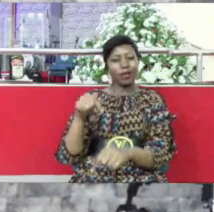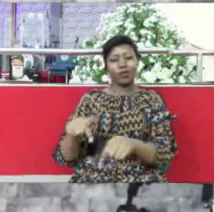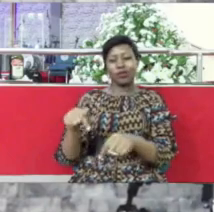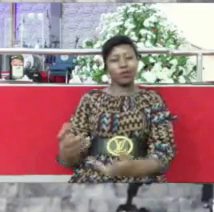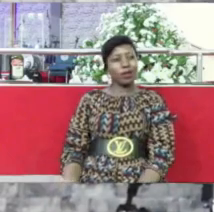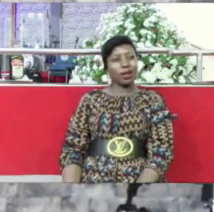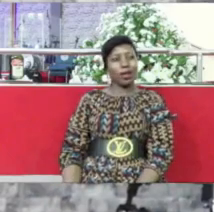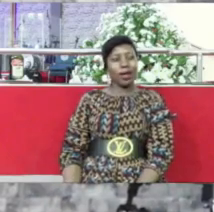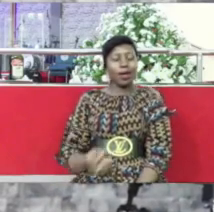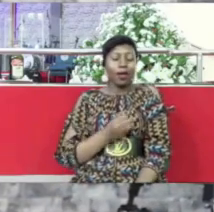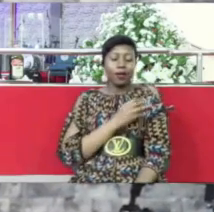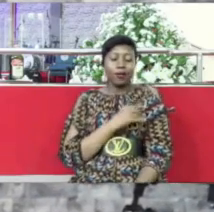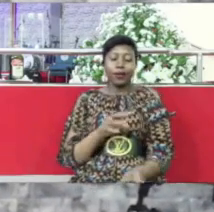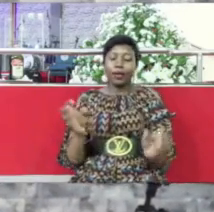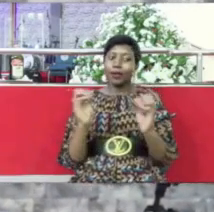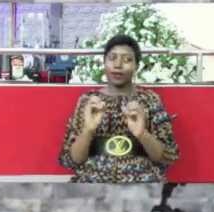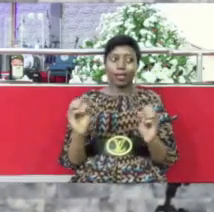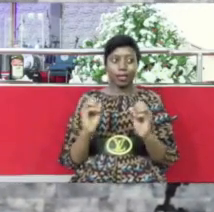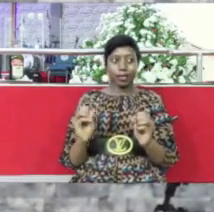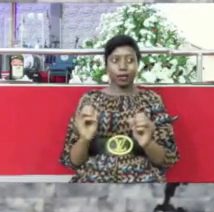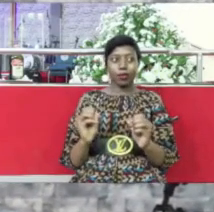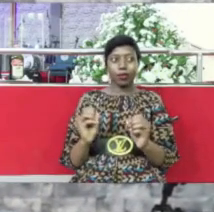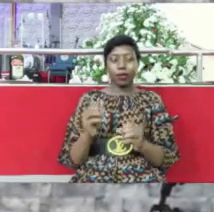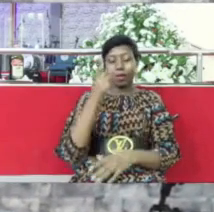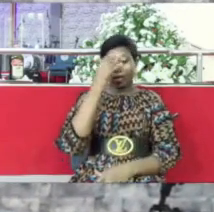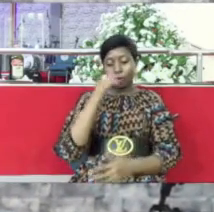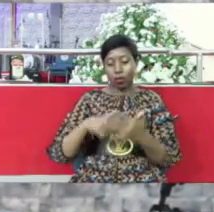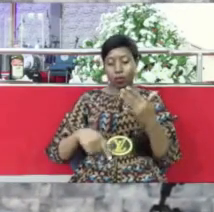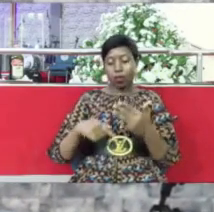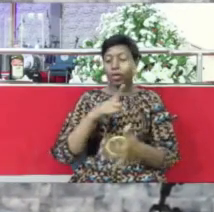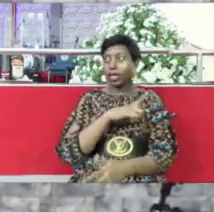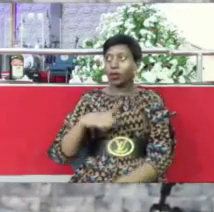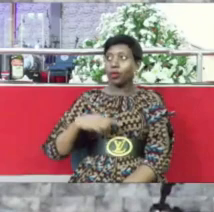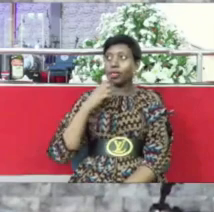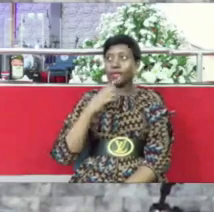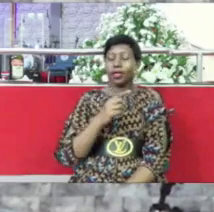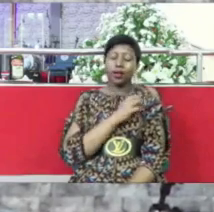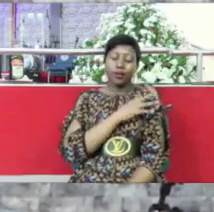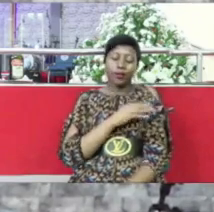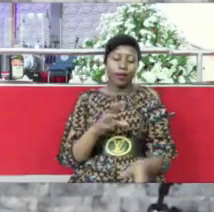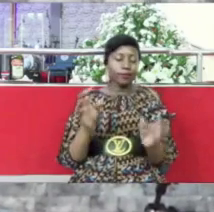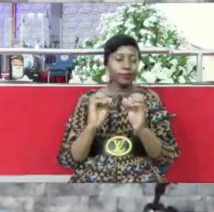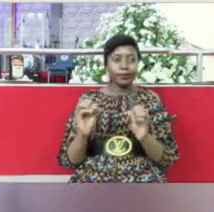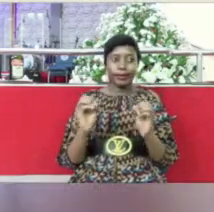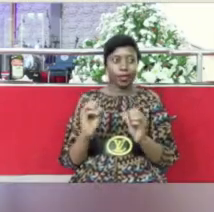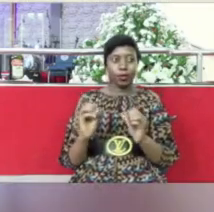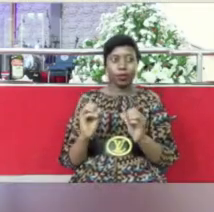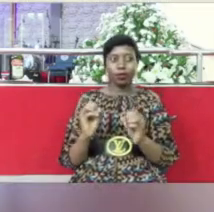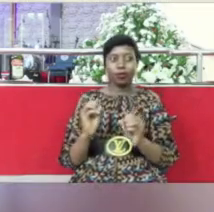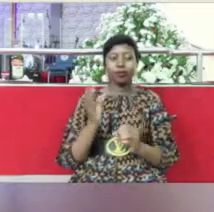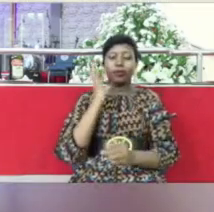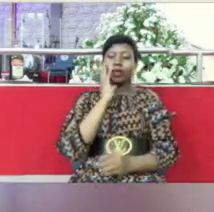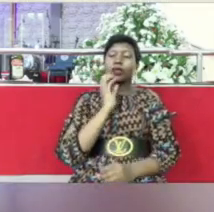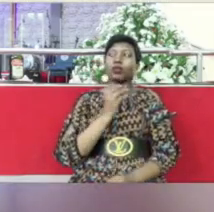leo. Fear not. Siogope. This is what God is saying. We belong to God. Sisi ni wa Mungu. Fear not. Siogope. The Jews were in the old